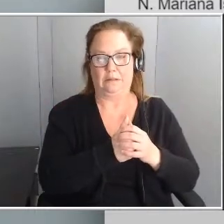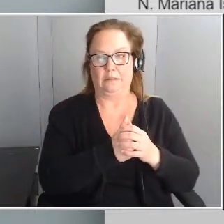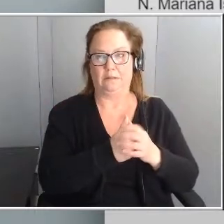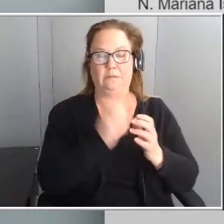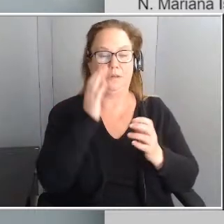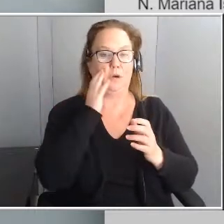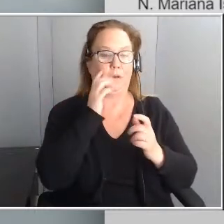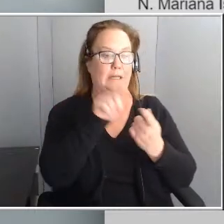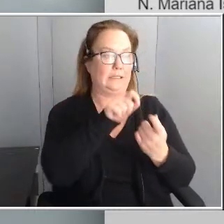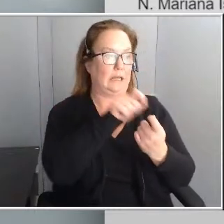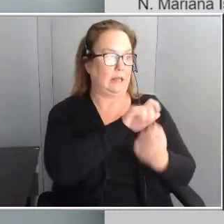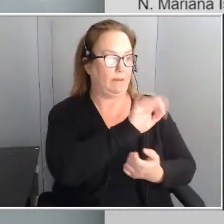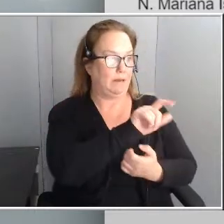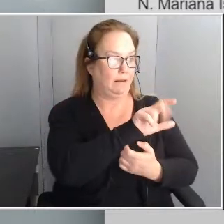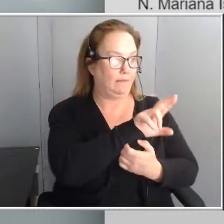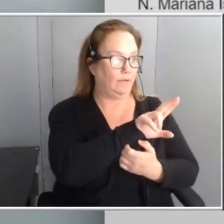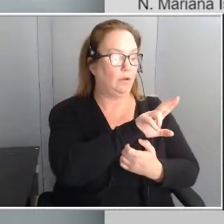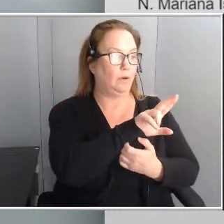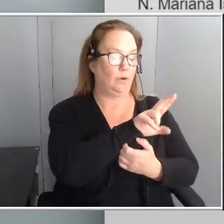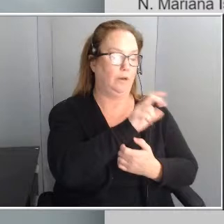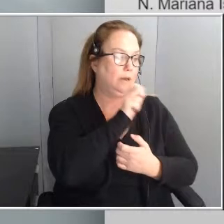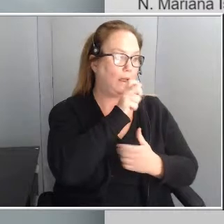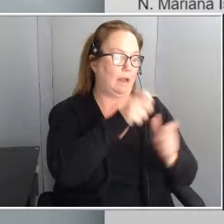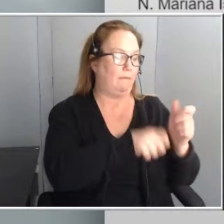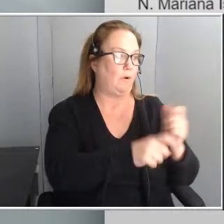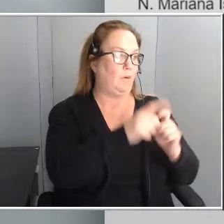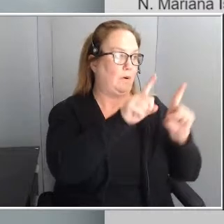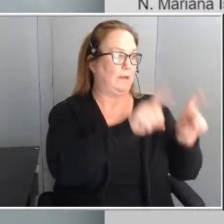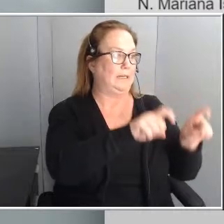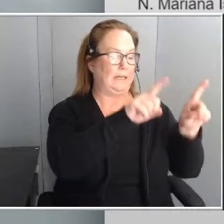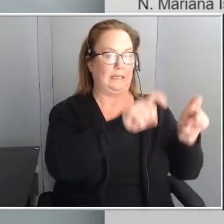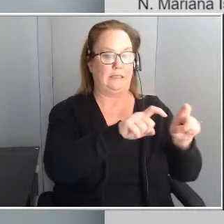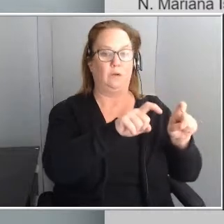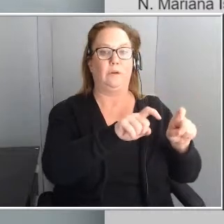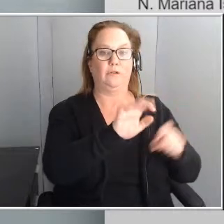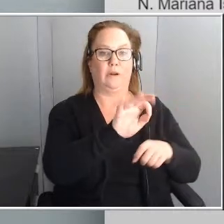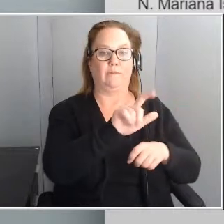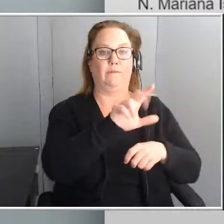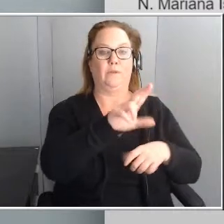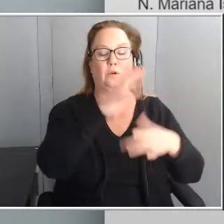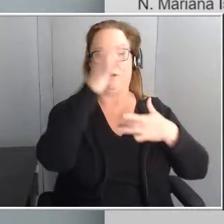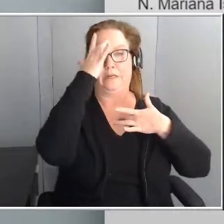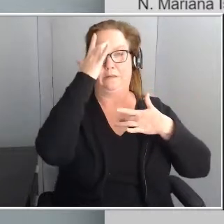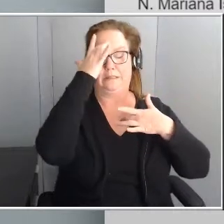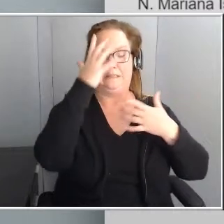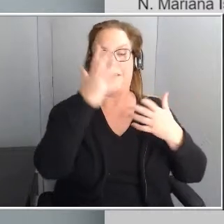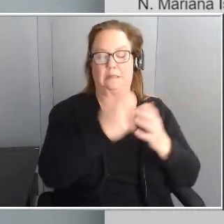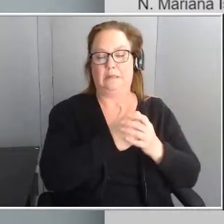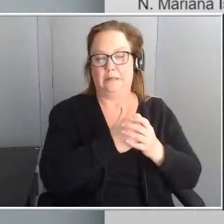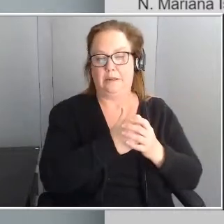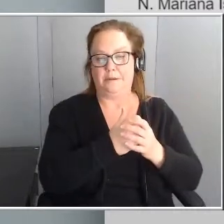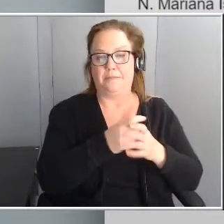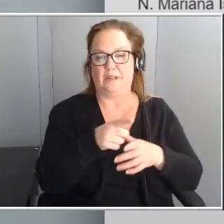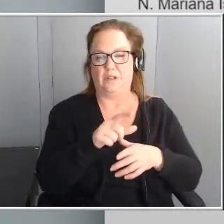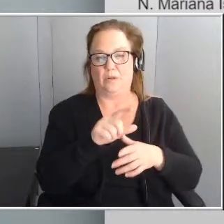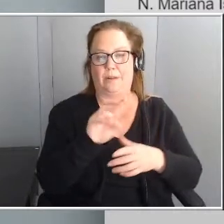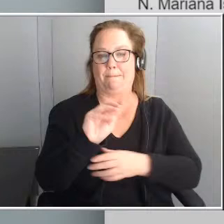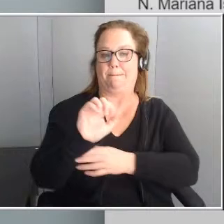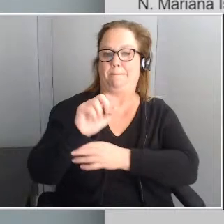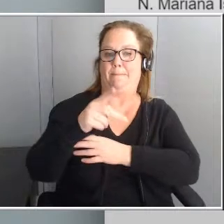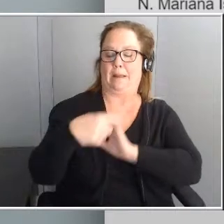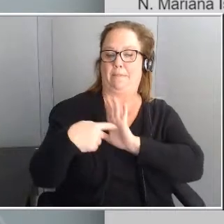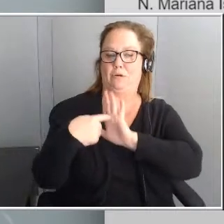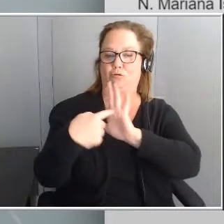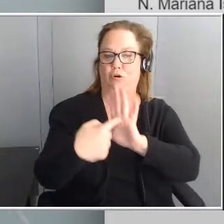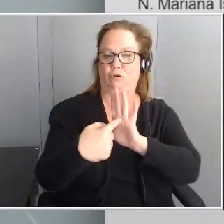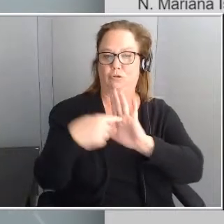how many flu cases there are, because not everybody's going to get a test, we track influenza-like illness instead. And so this graph, or rather this map, is showing you how